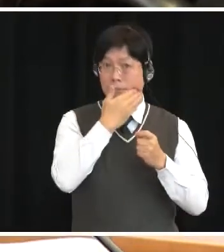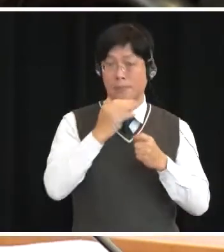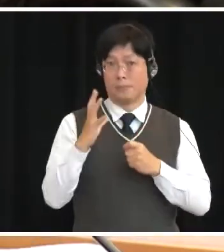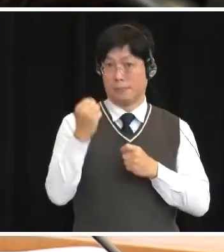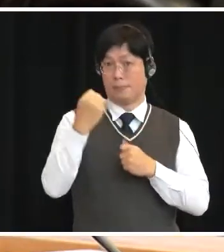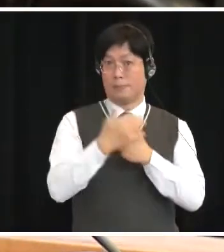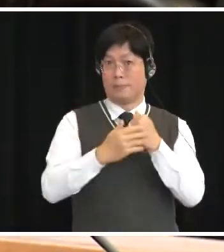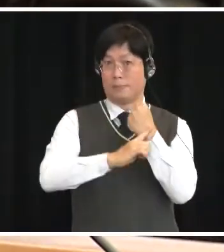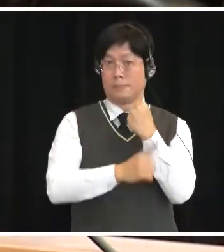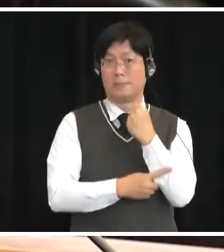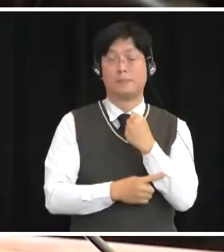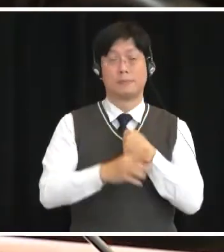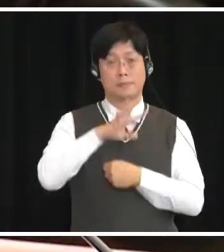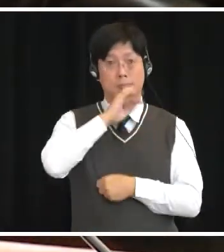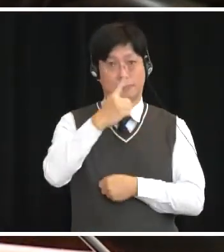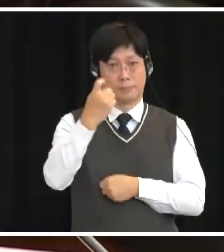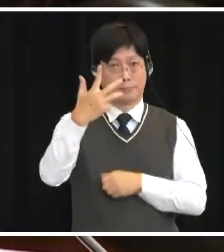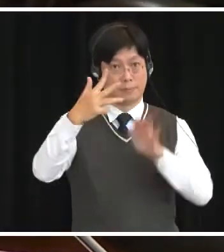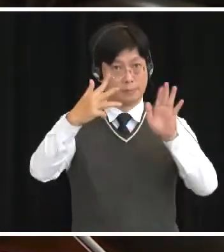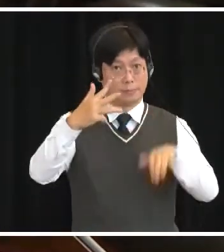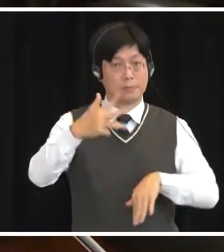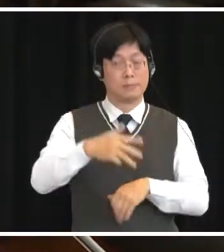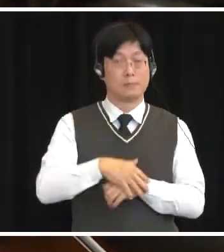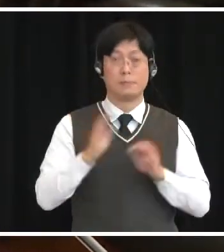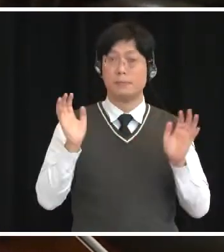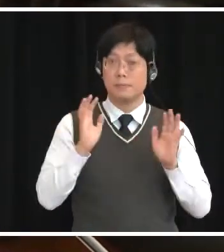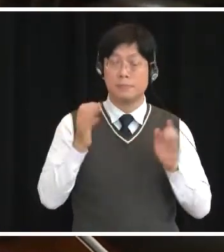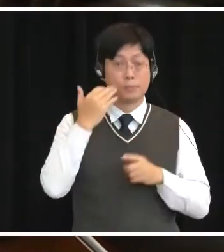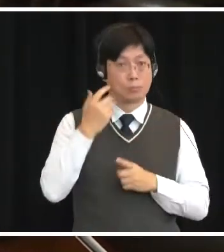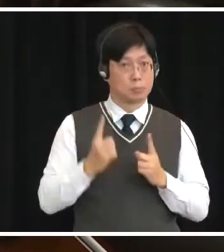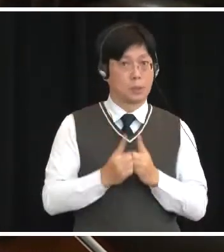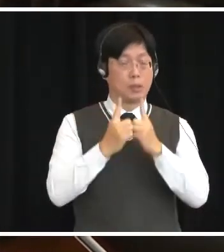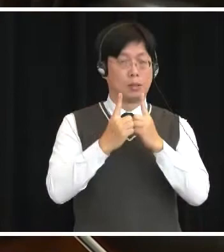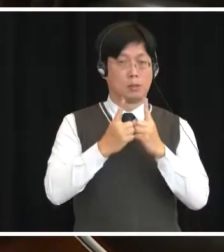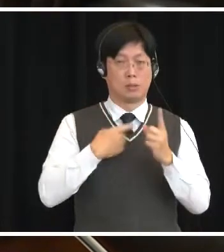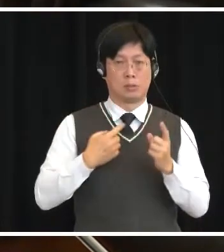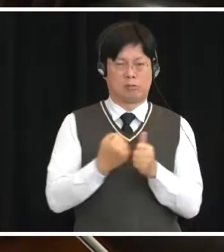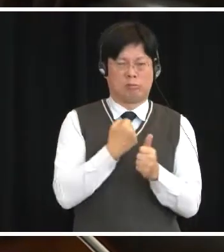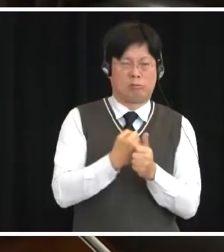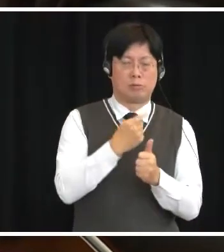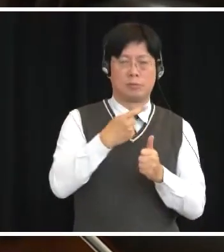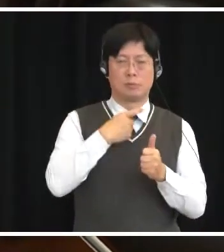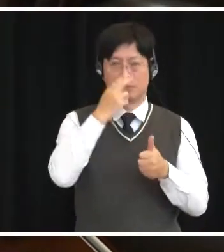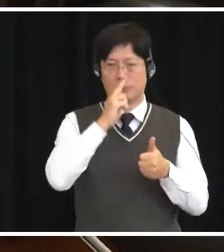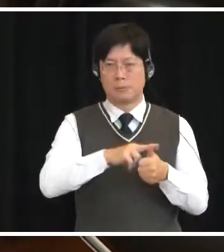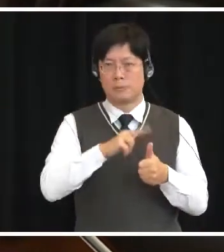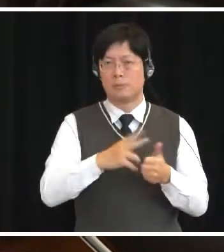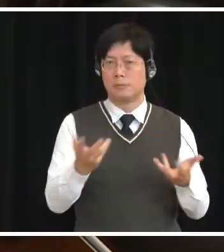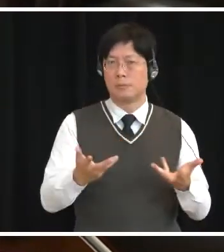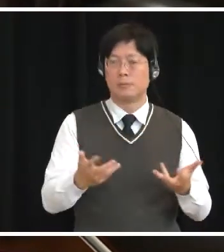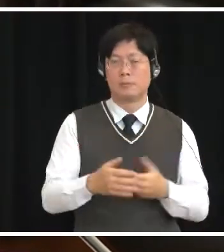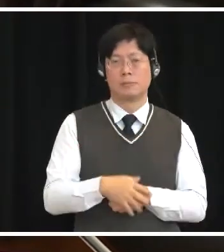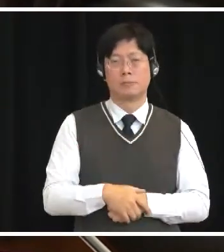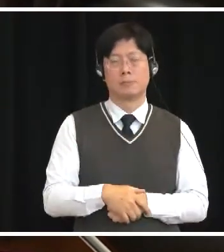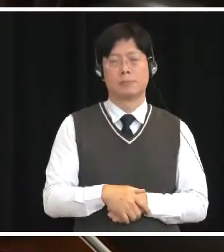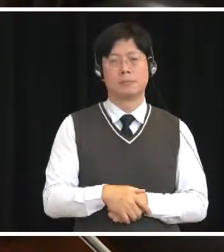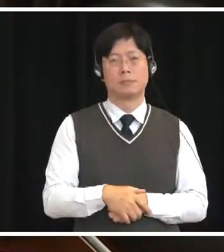According to Children and Youth Welfare Act, those under the age of 18, when